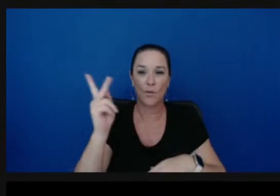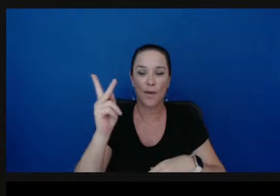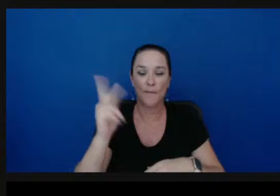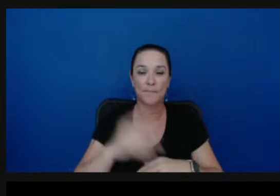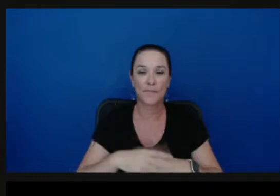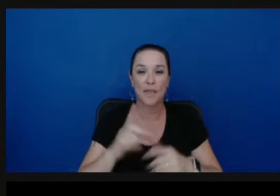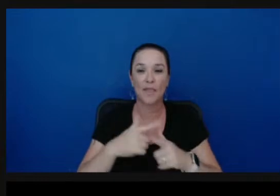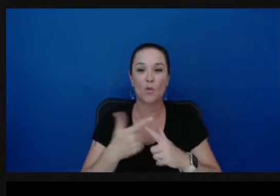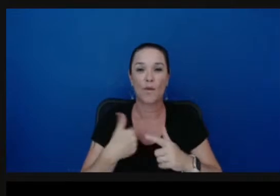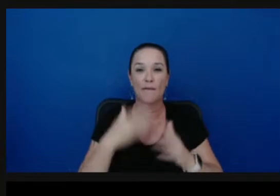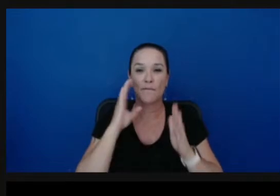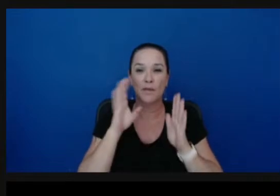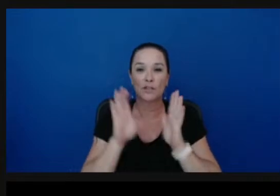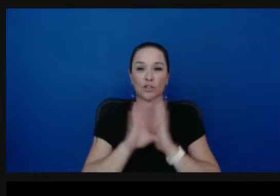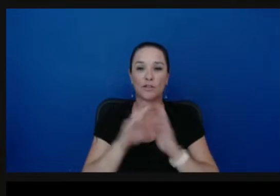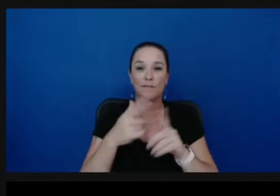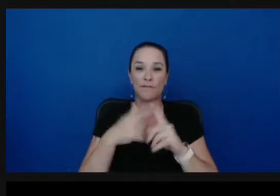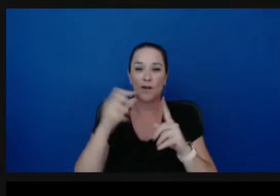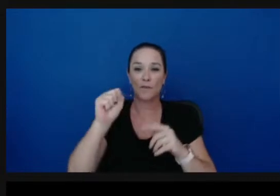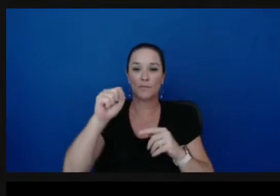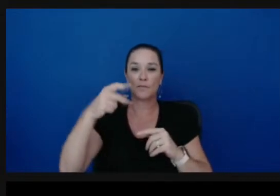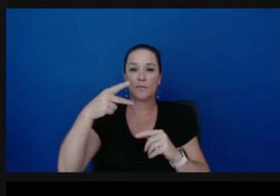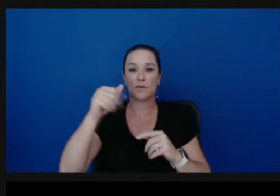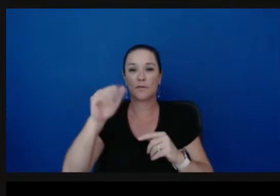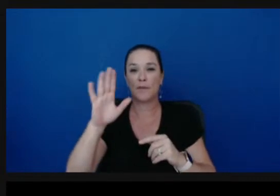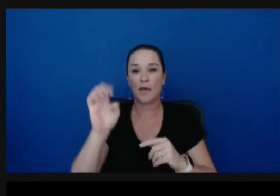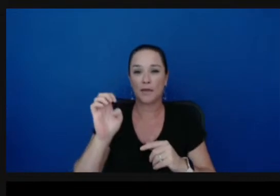of this from space. This is